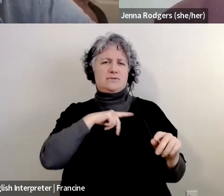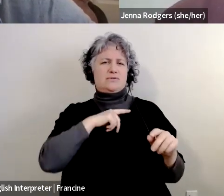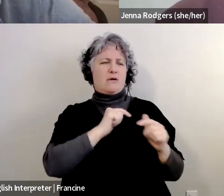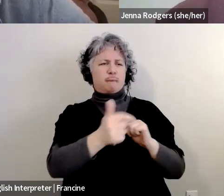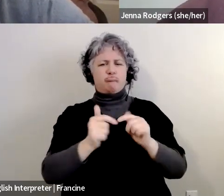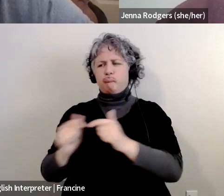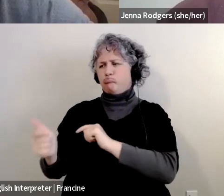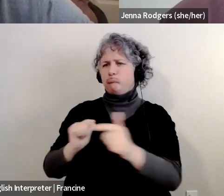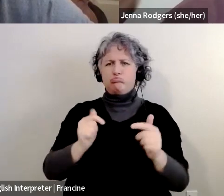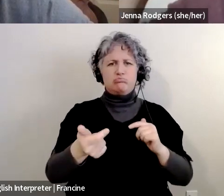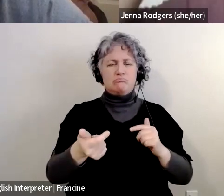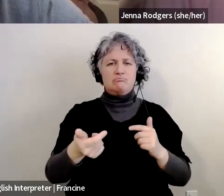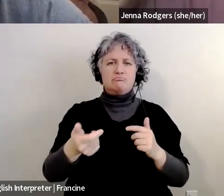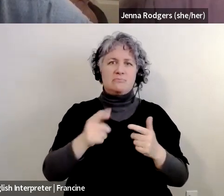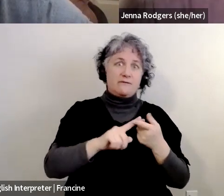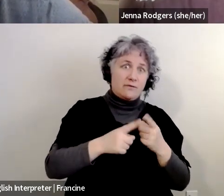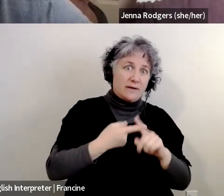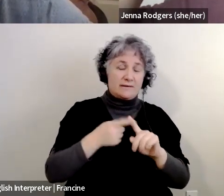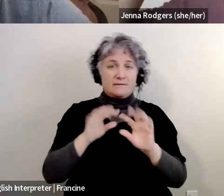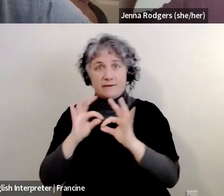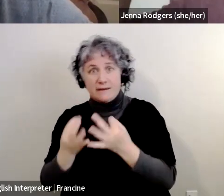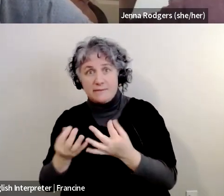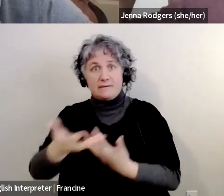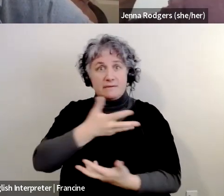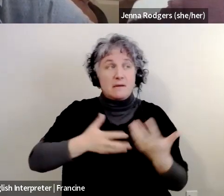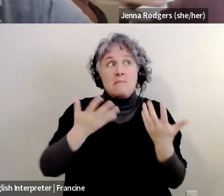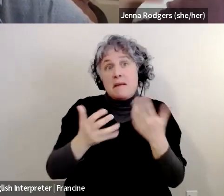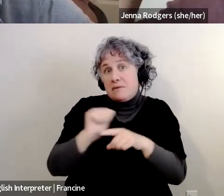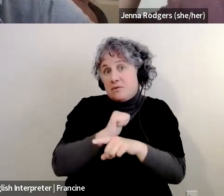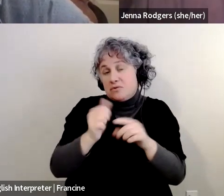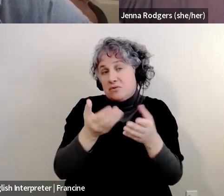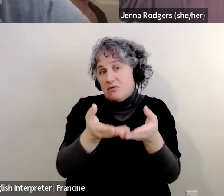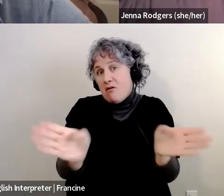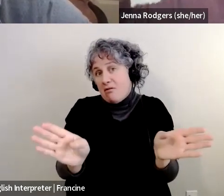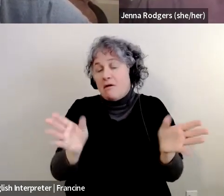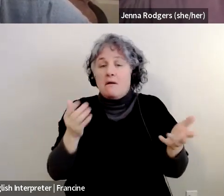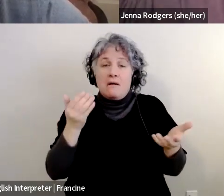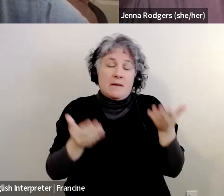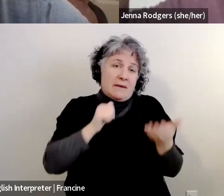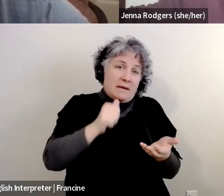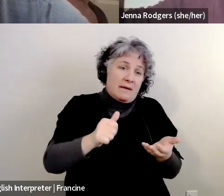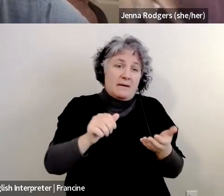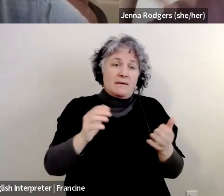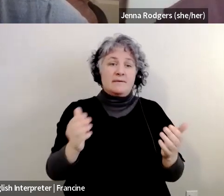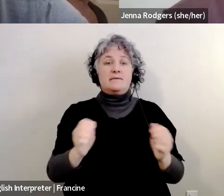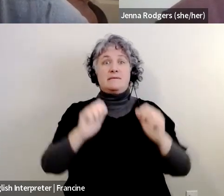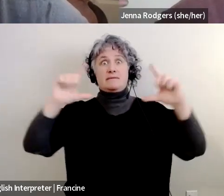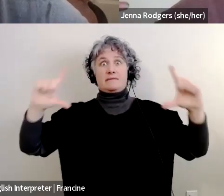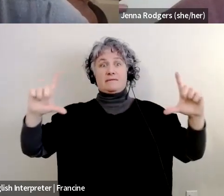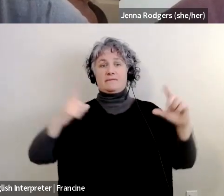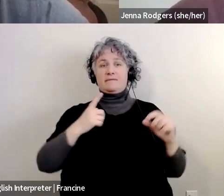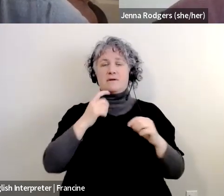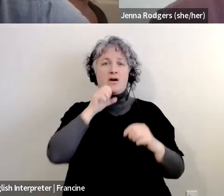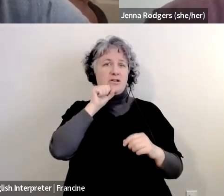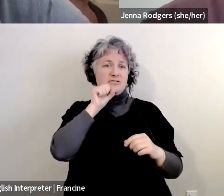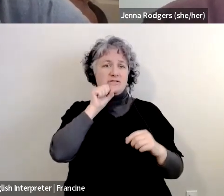family. Perhaps that could mean a rehearsal hall, perhaps not. A social institution is maybe like a little bit bigger. That